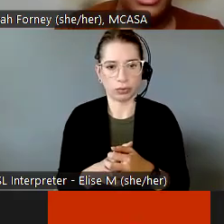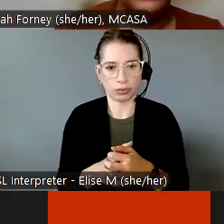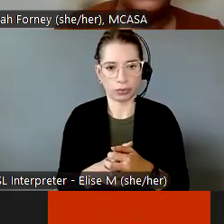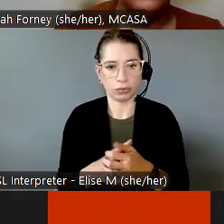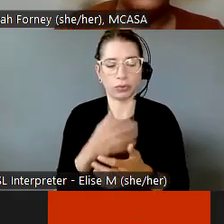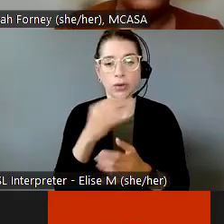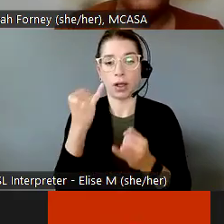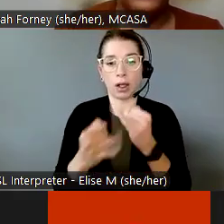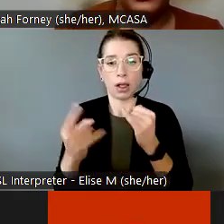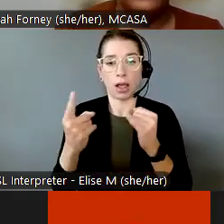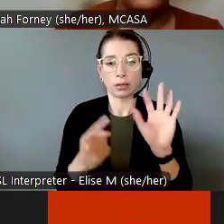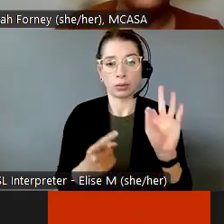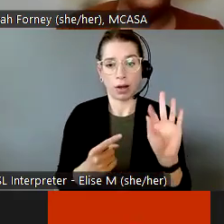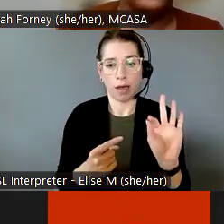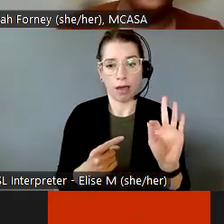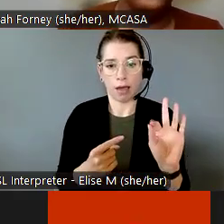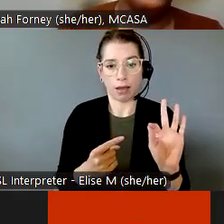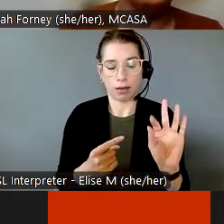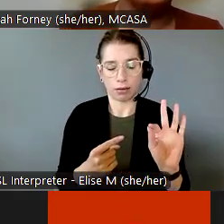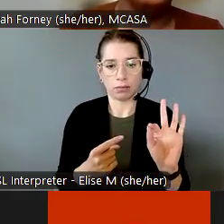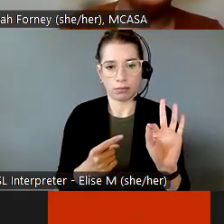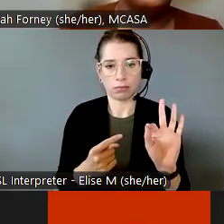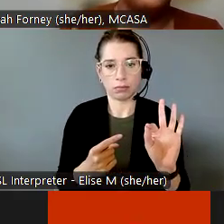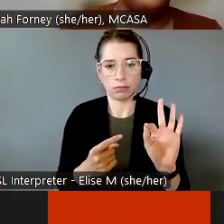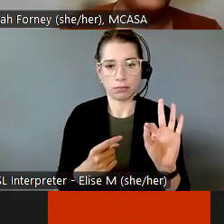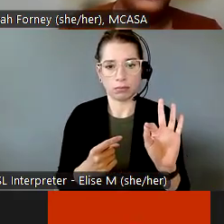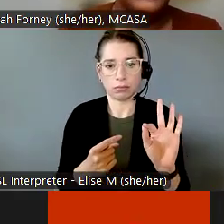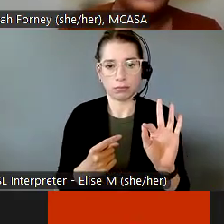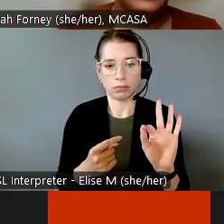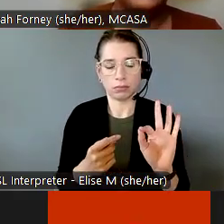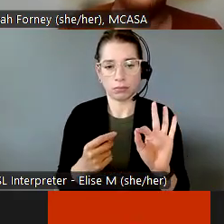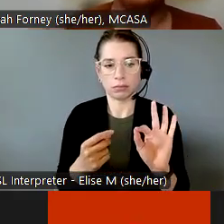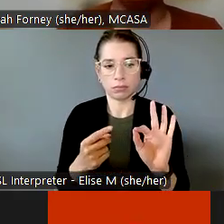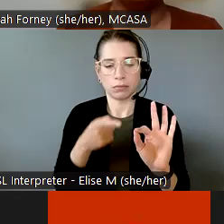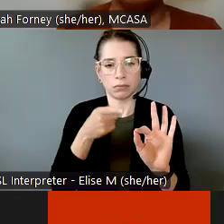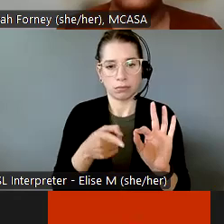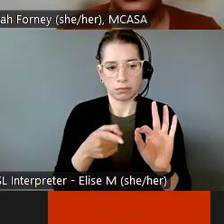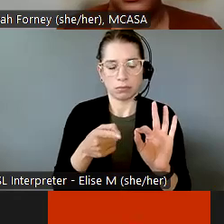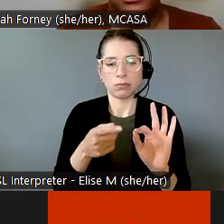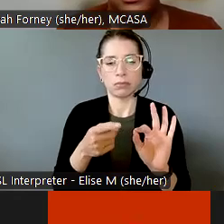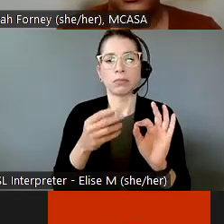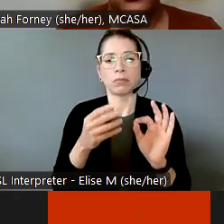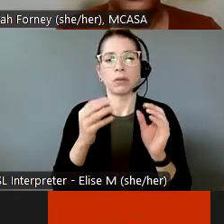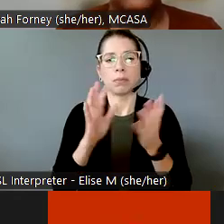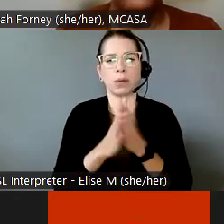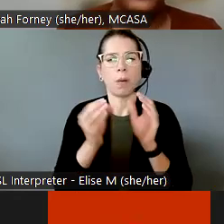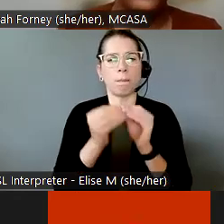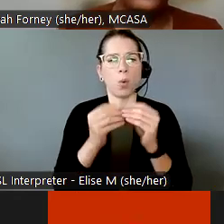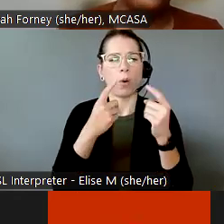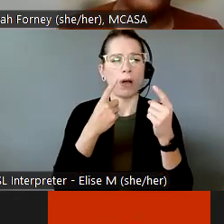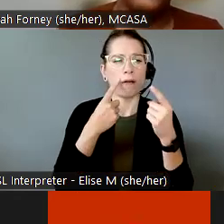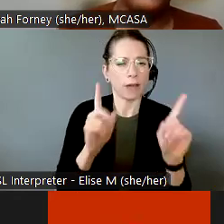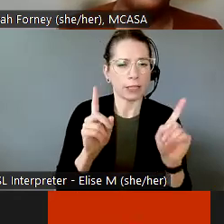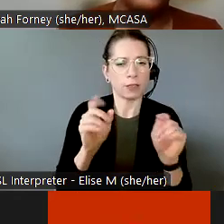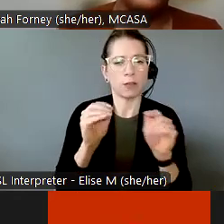And lastly, number 9, to increase the efficiency and effectiveness of